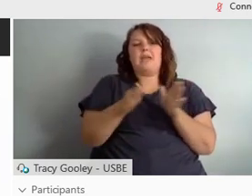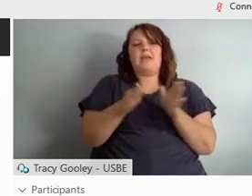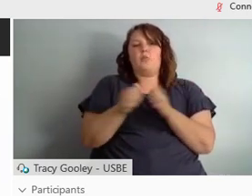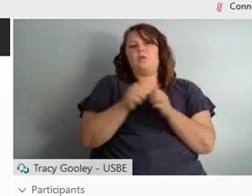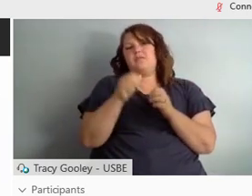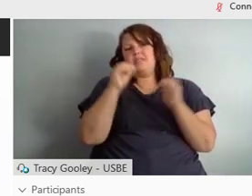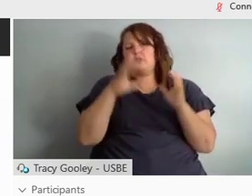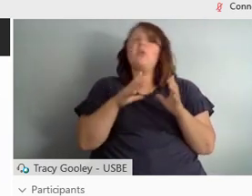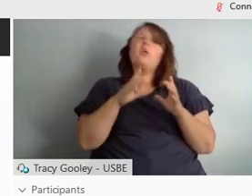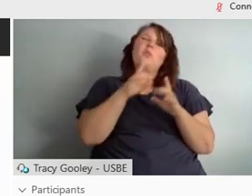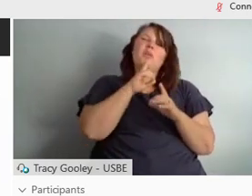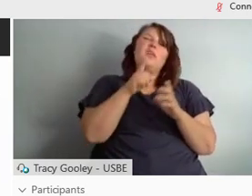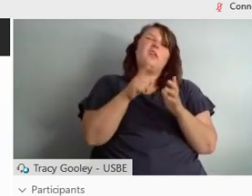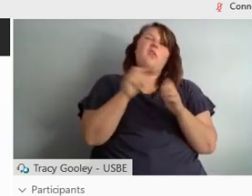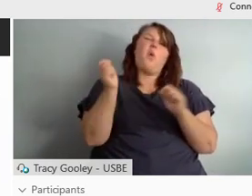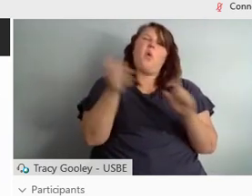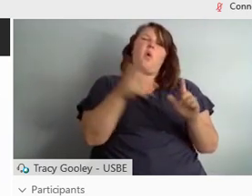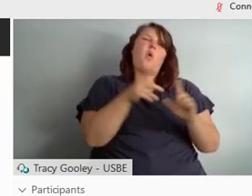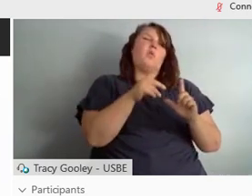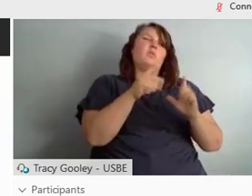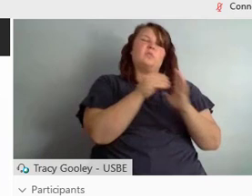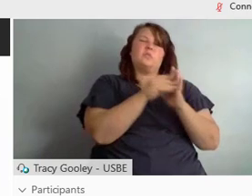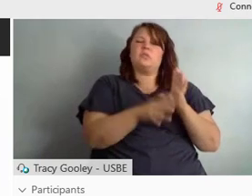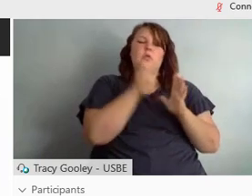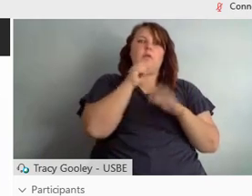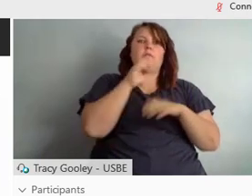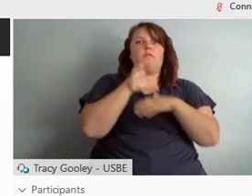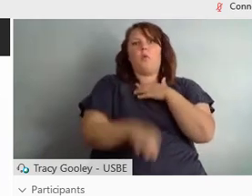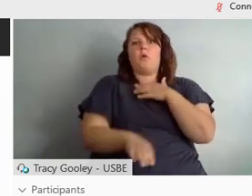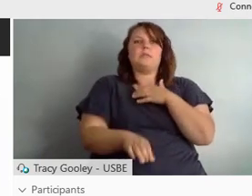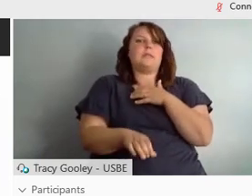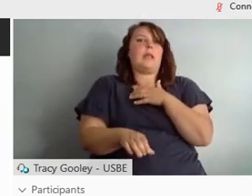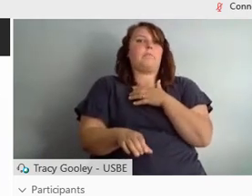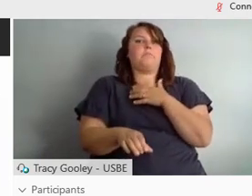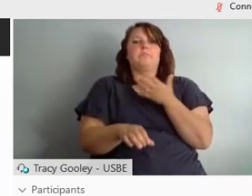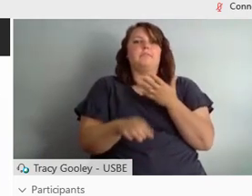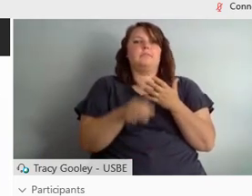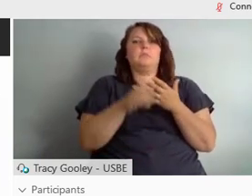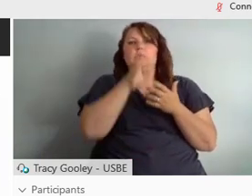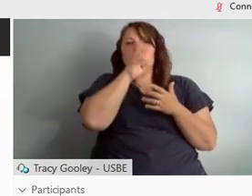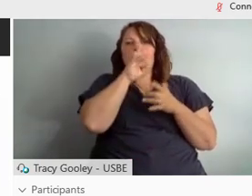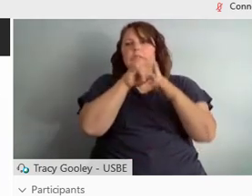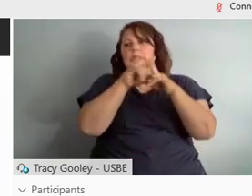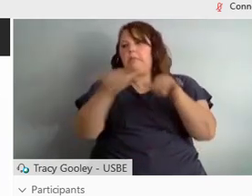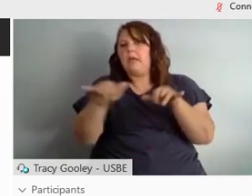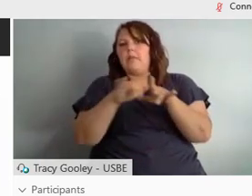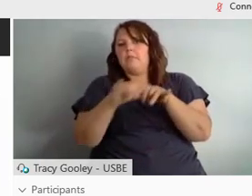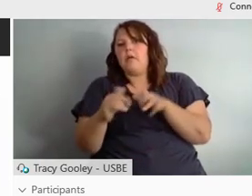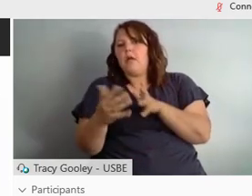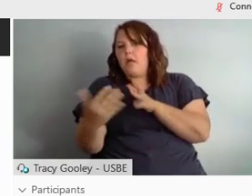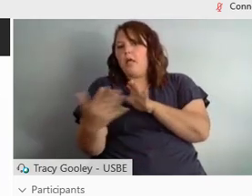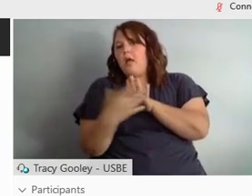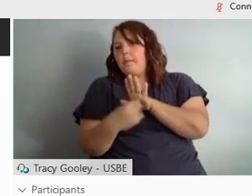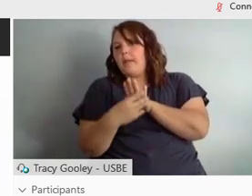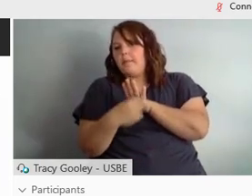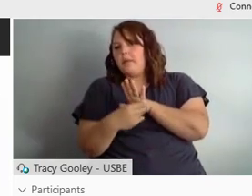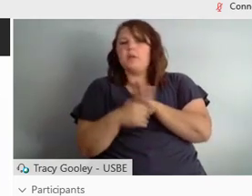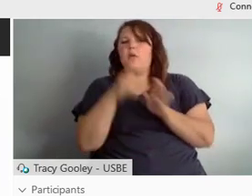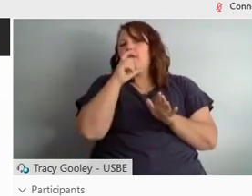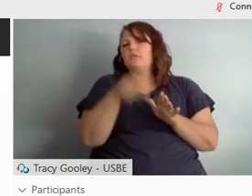pattern with you, you don't have to force them to do that. They can still move forward and get full points if they don't repeat the pattern with you.